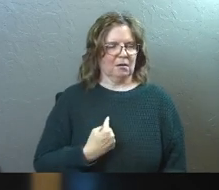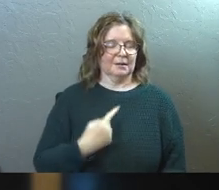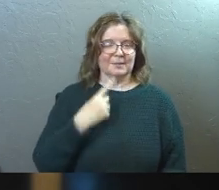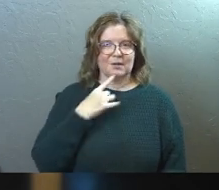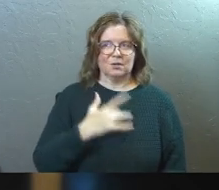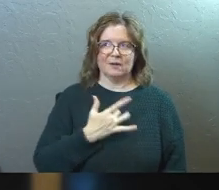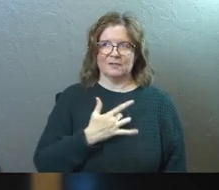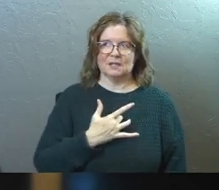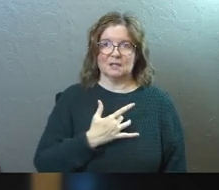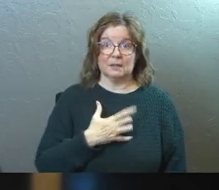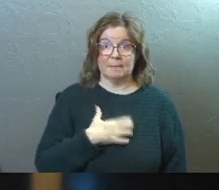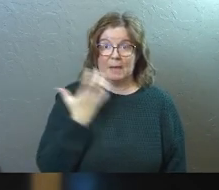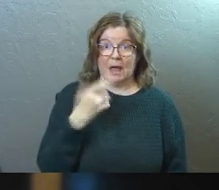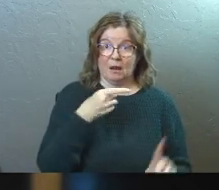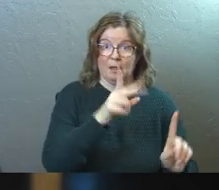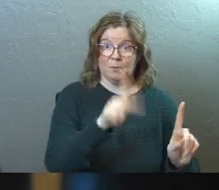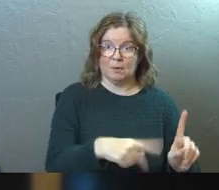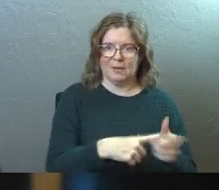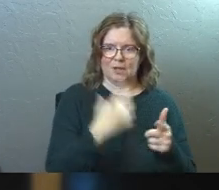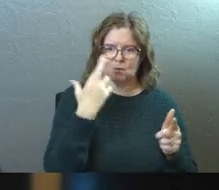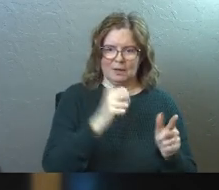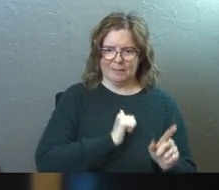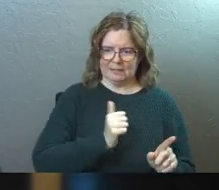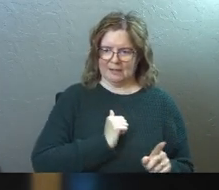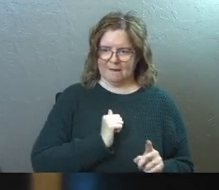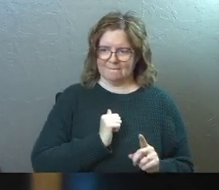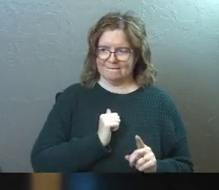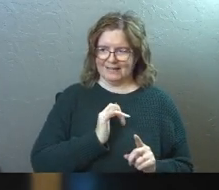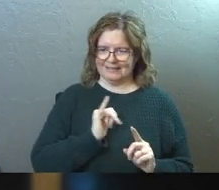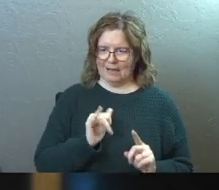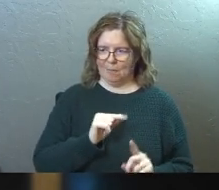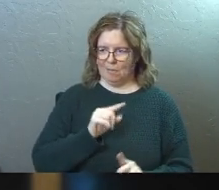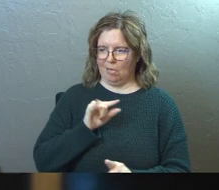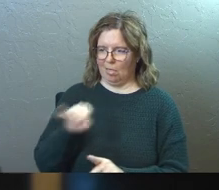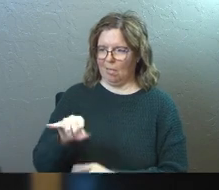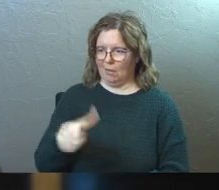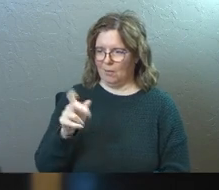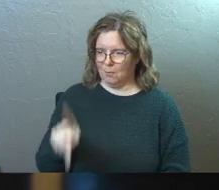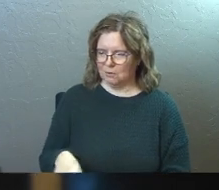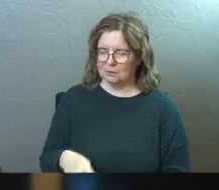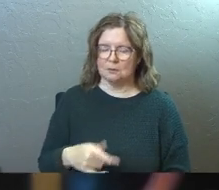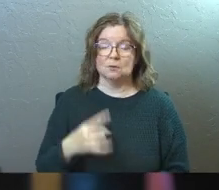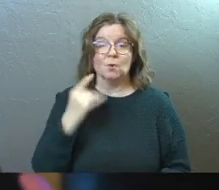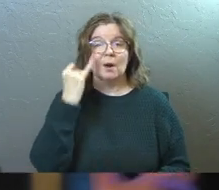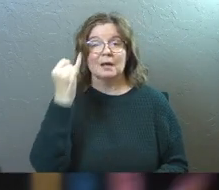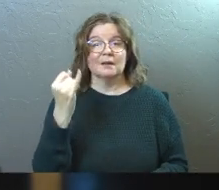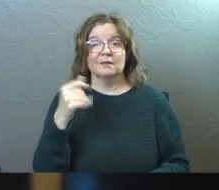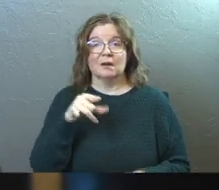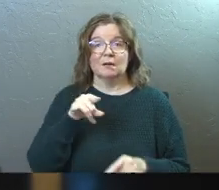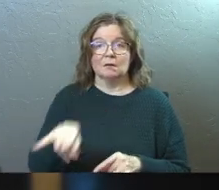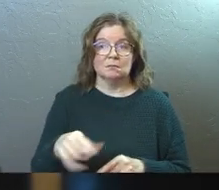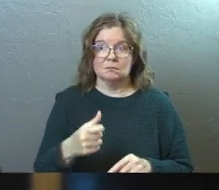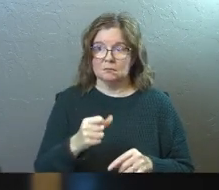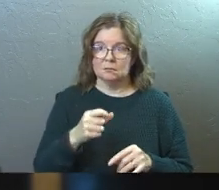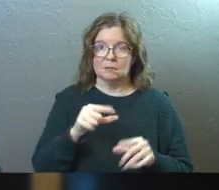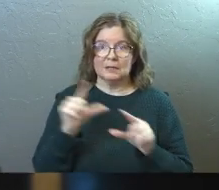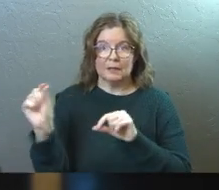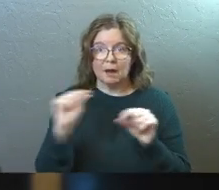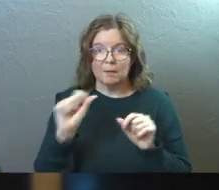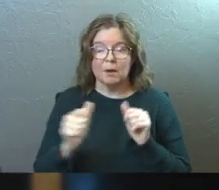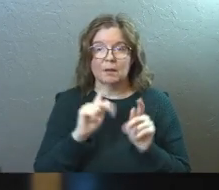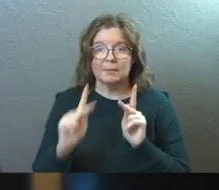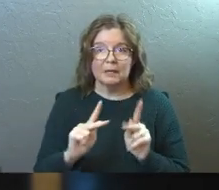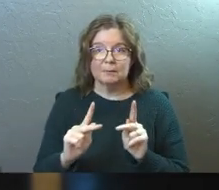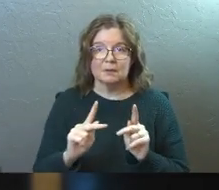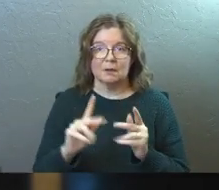And you feel mad at that person, but then you realize how many times have I done that to somebody else, right? And so this idea of us cursing, slandering, gossiping about other